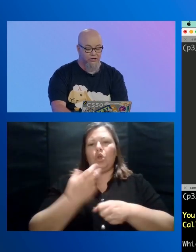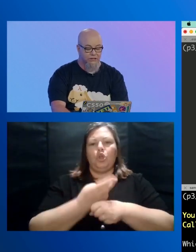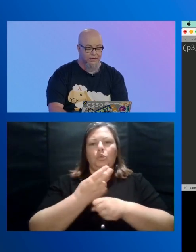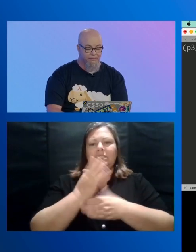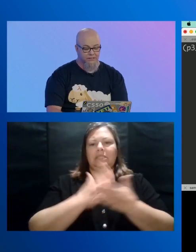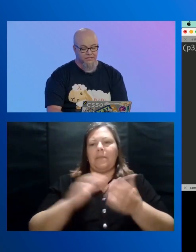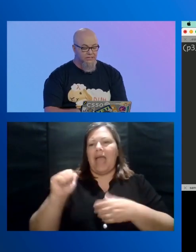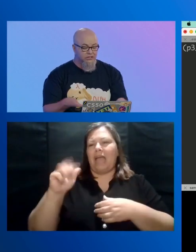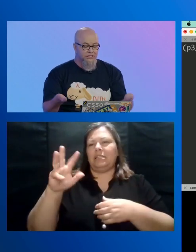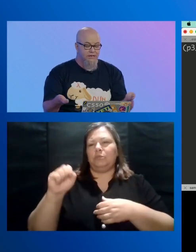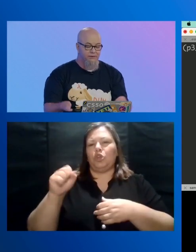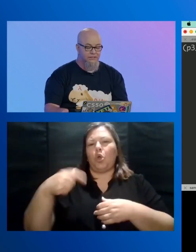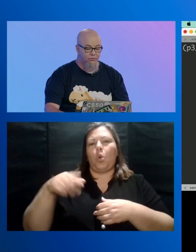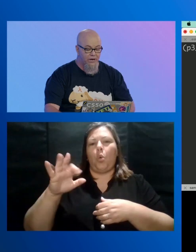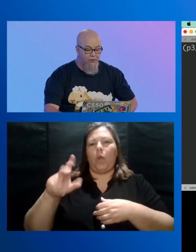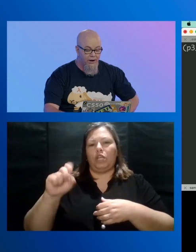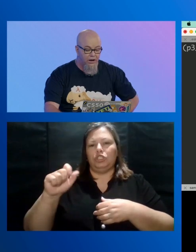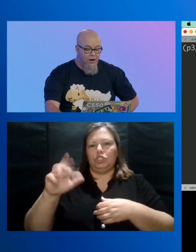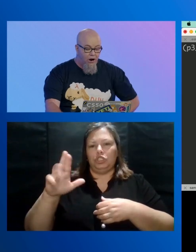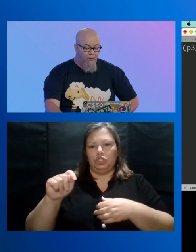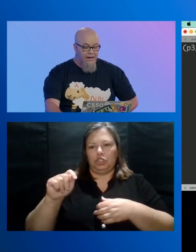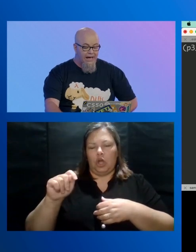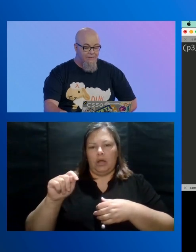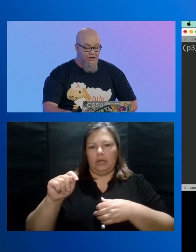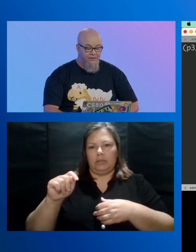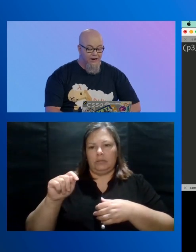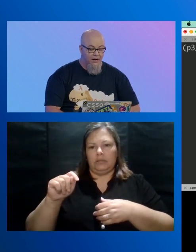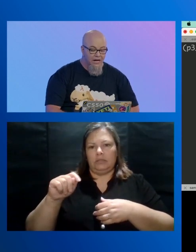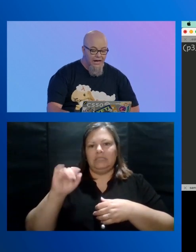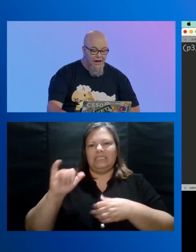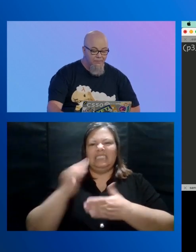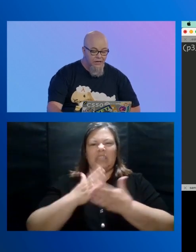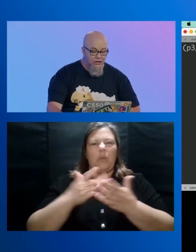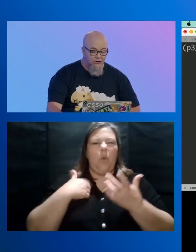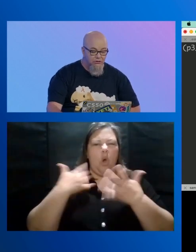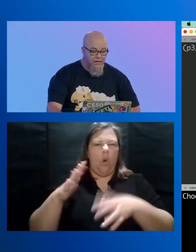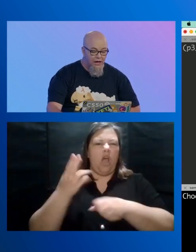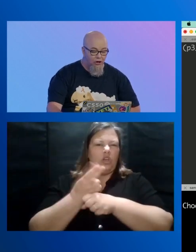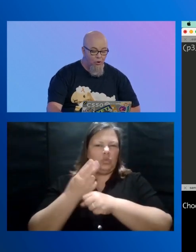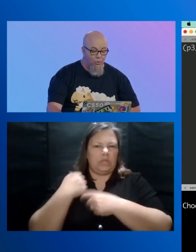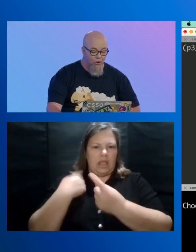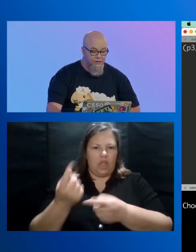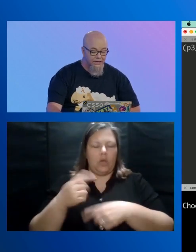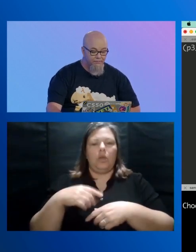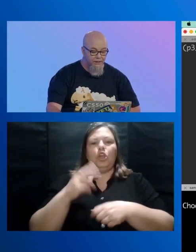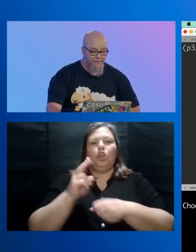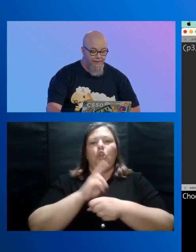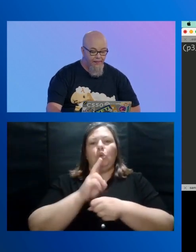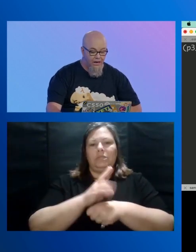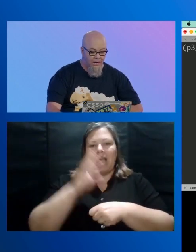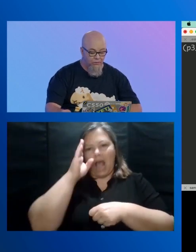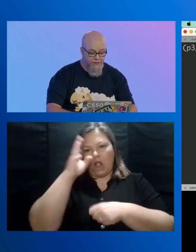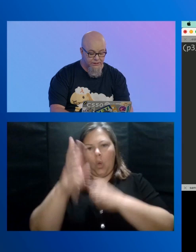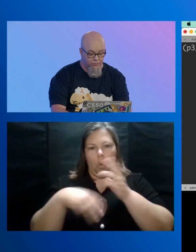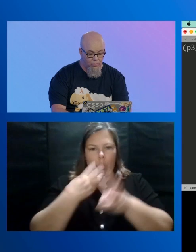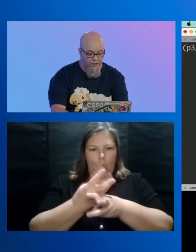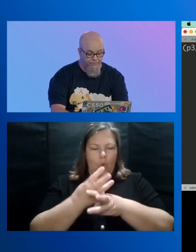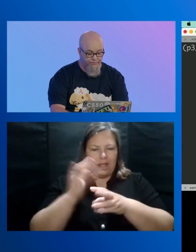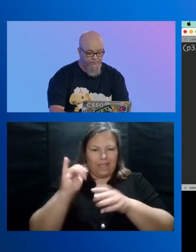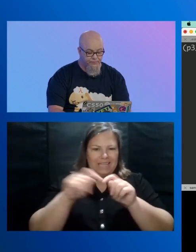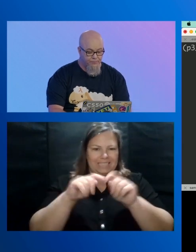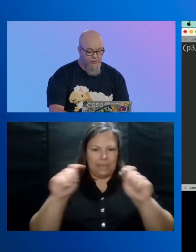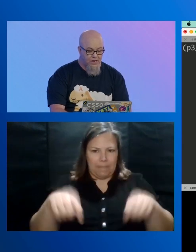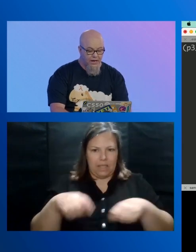Quick Start templates. And these are just templates that we already have out there. And I'm going to use the Hello World template, which is number